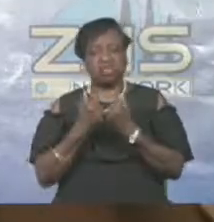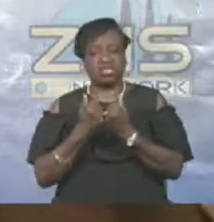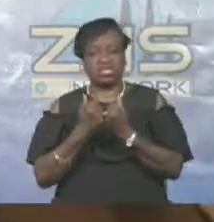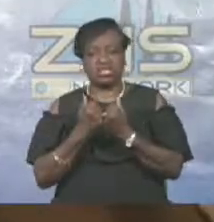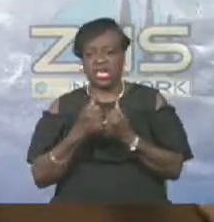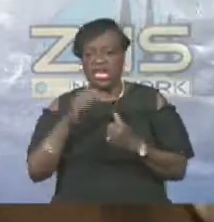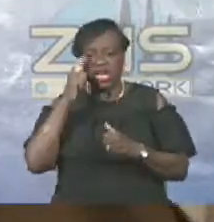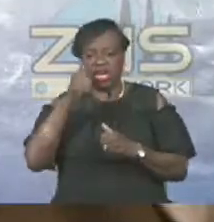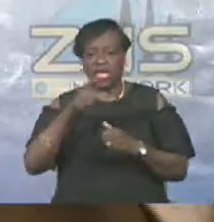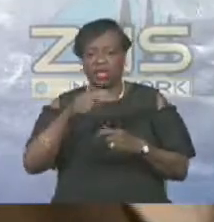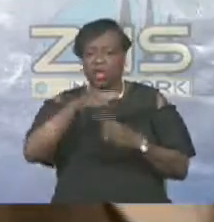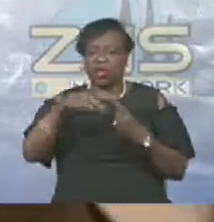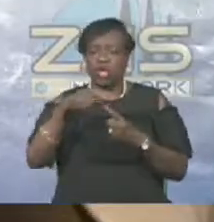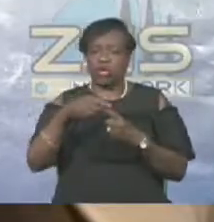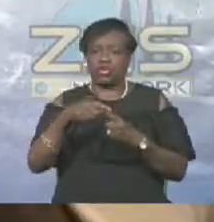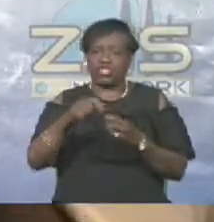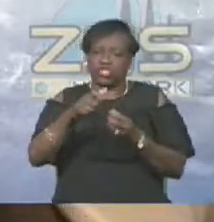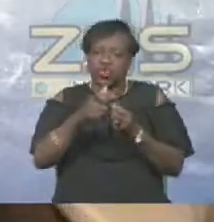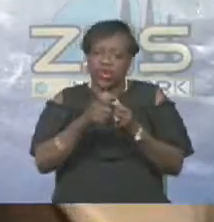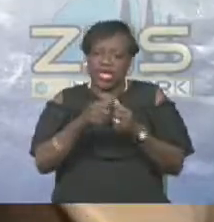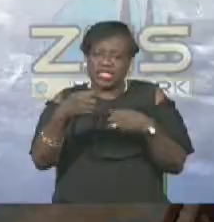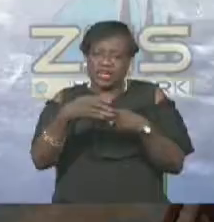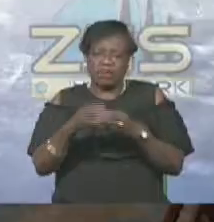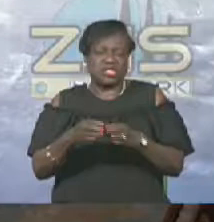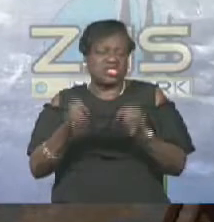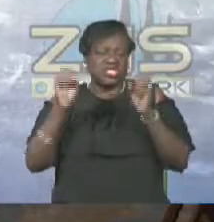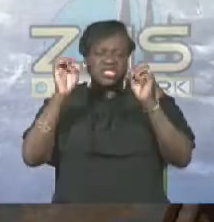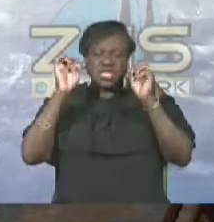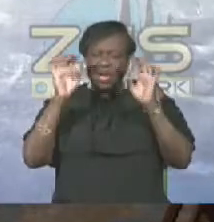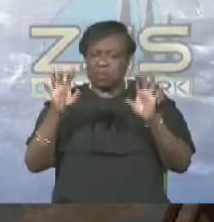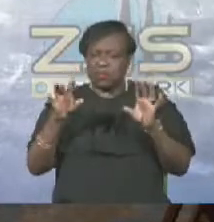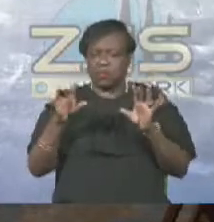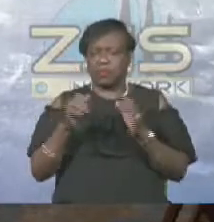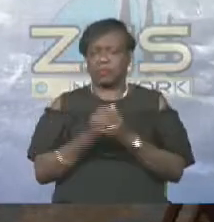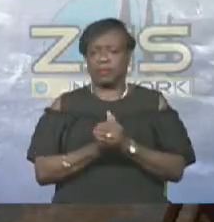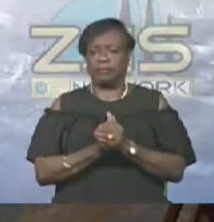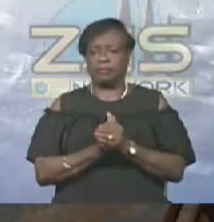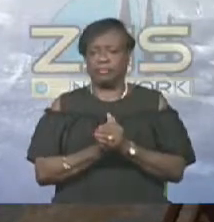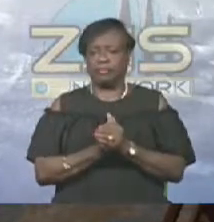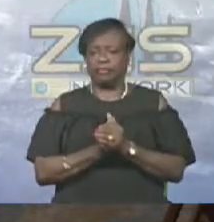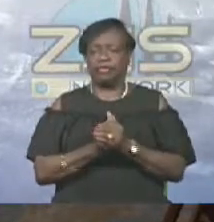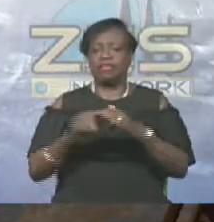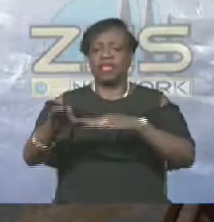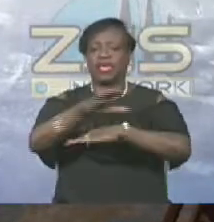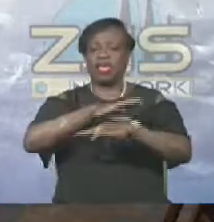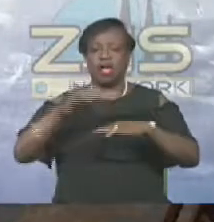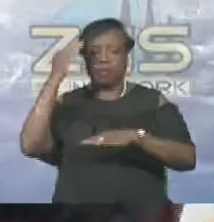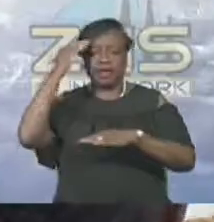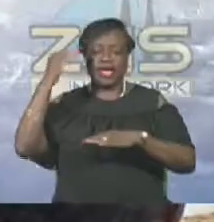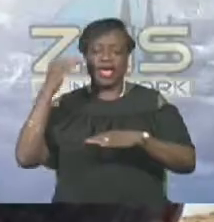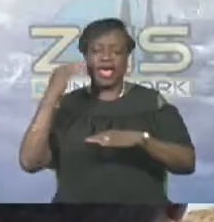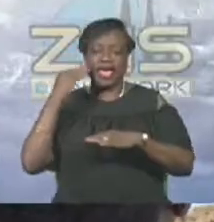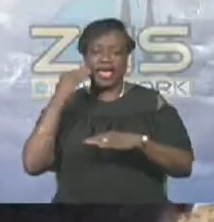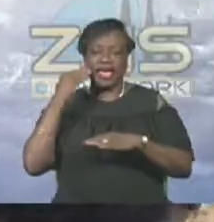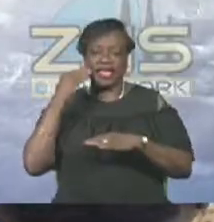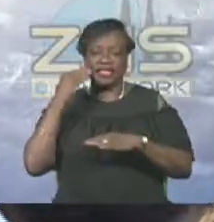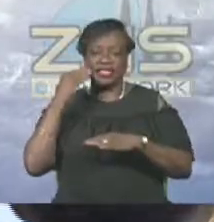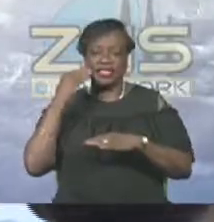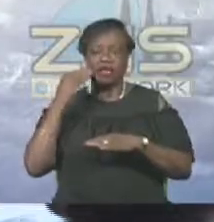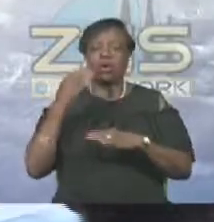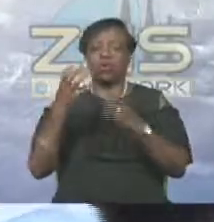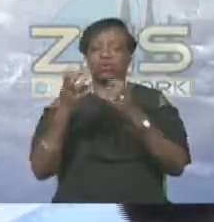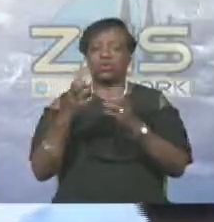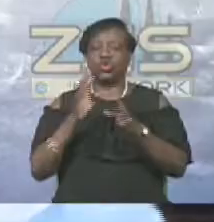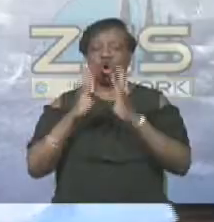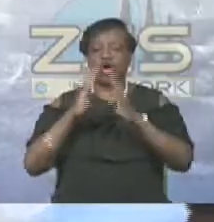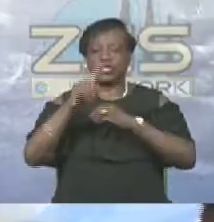just squeeze it. It looked terrible. Caricom heads held recently an emergency meeting by video conference to decide how best to tackle the